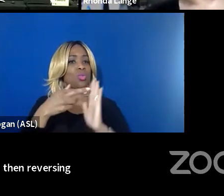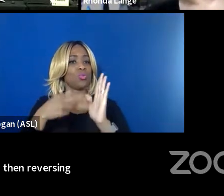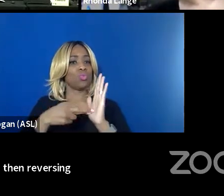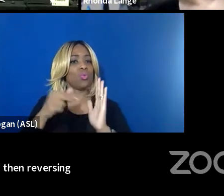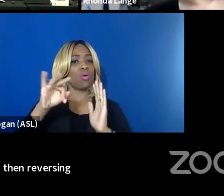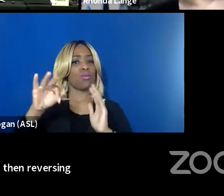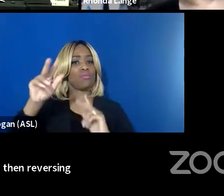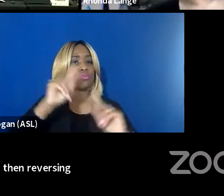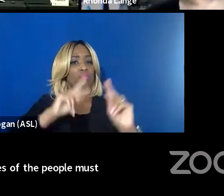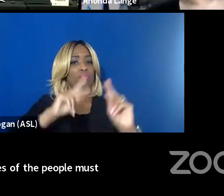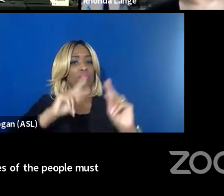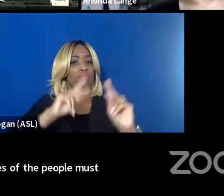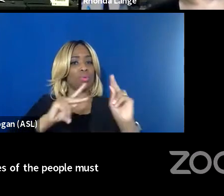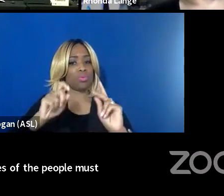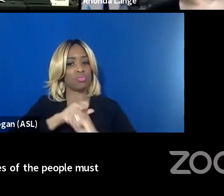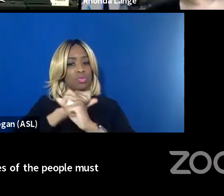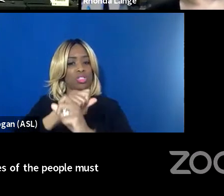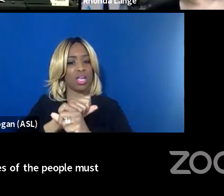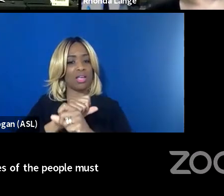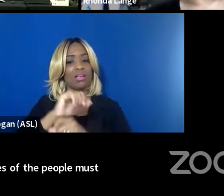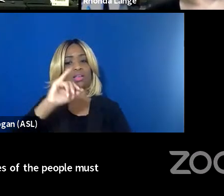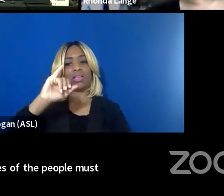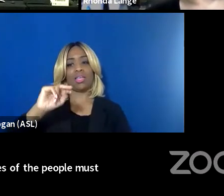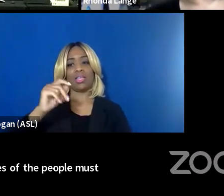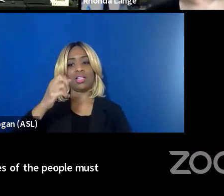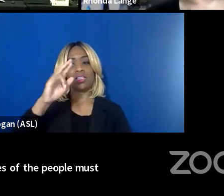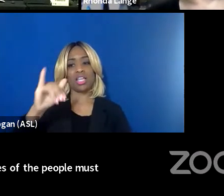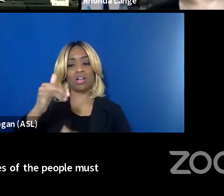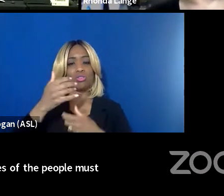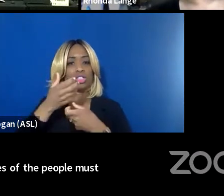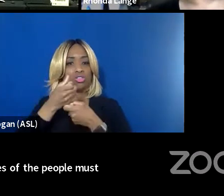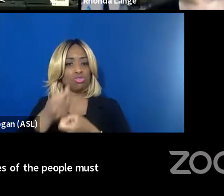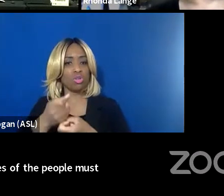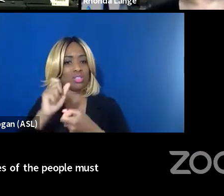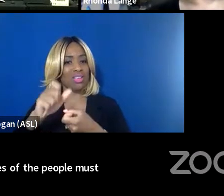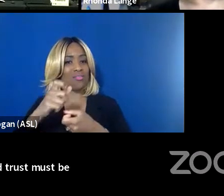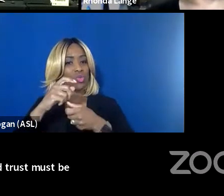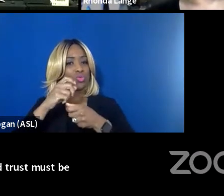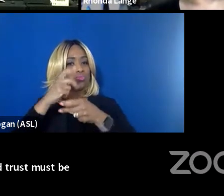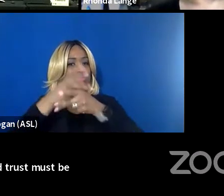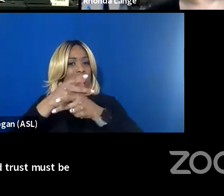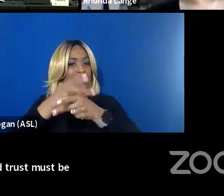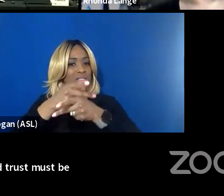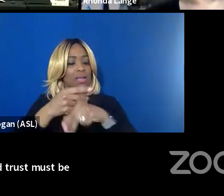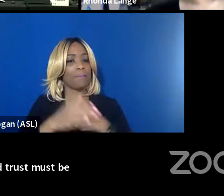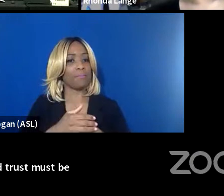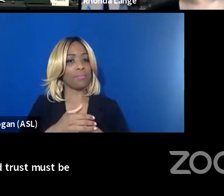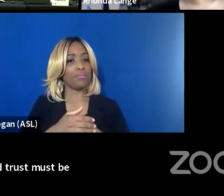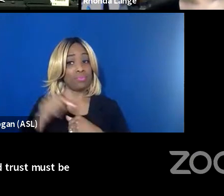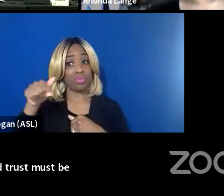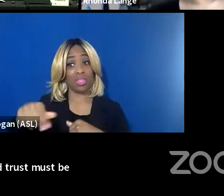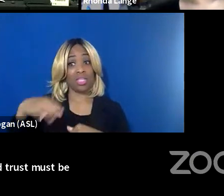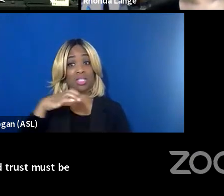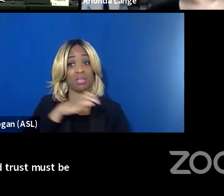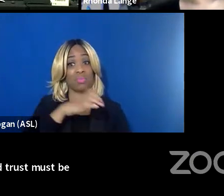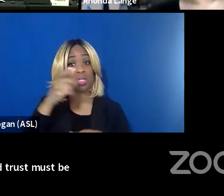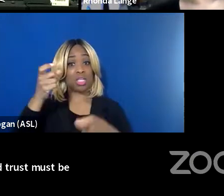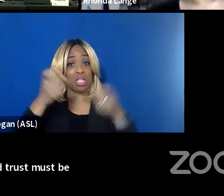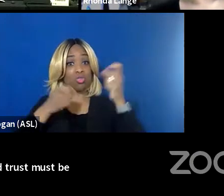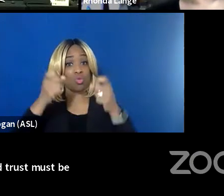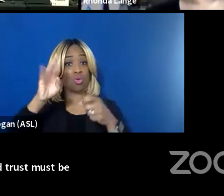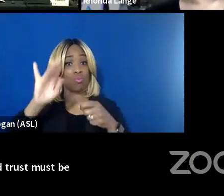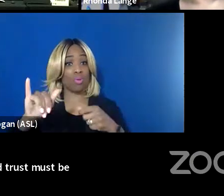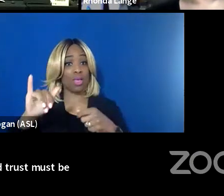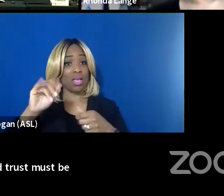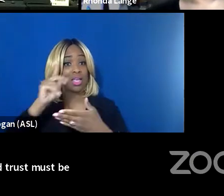protected. Integrity and trust must be maintained. Is it true that this committee is controlled by